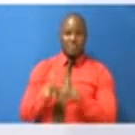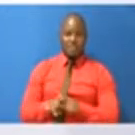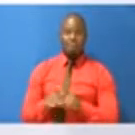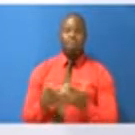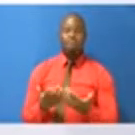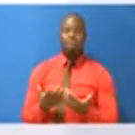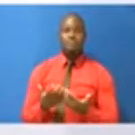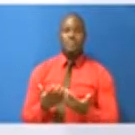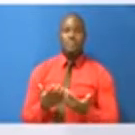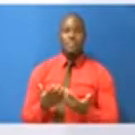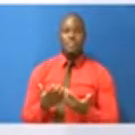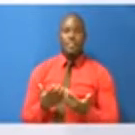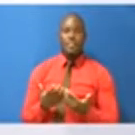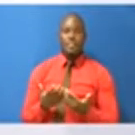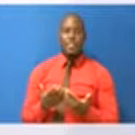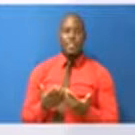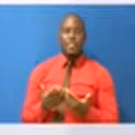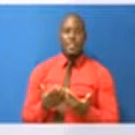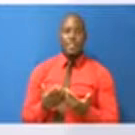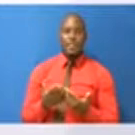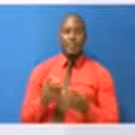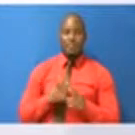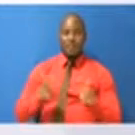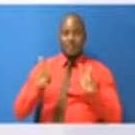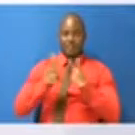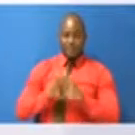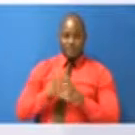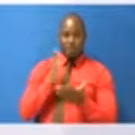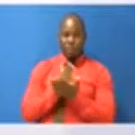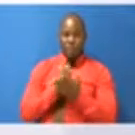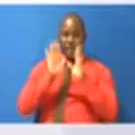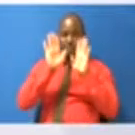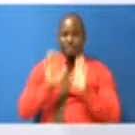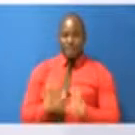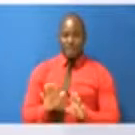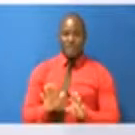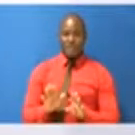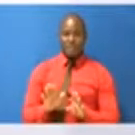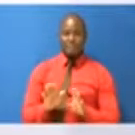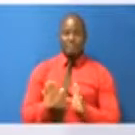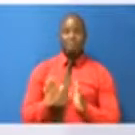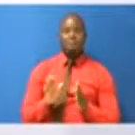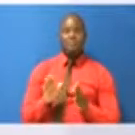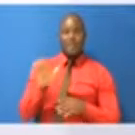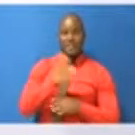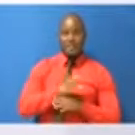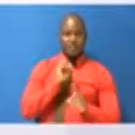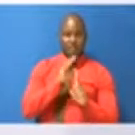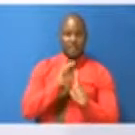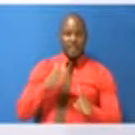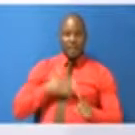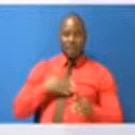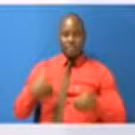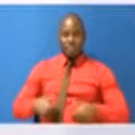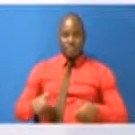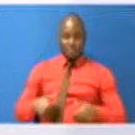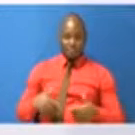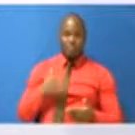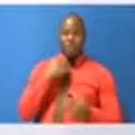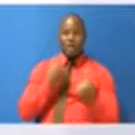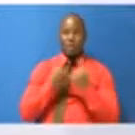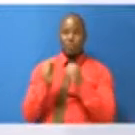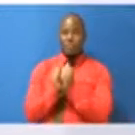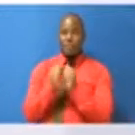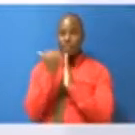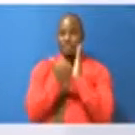on valley road is an extremely important you know pillar in mentoring many of our young people i've actually taught